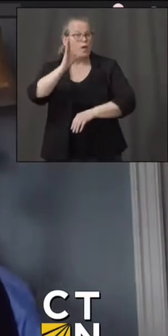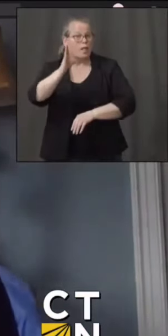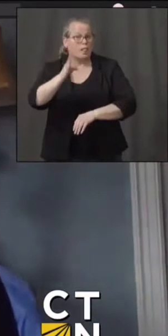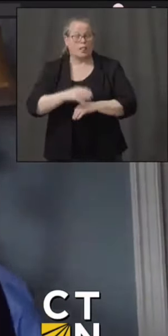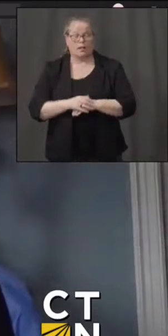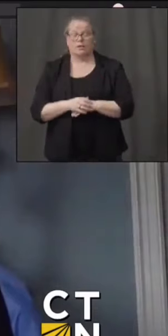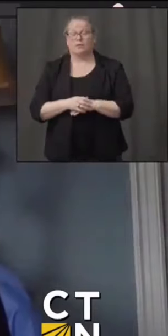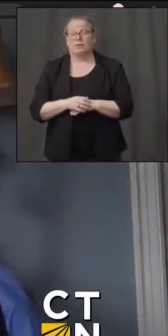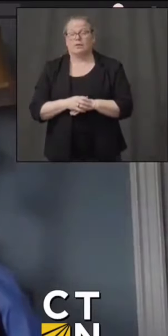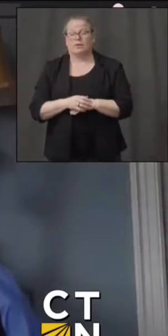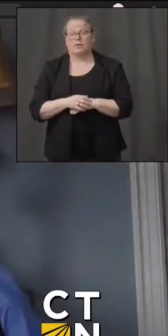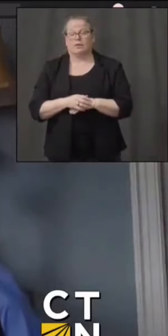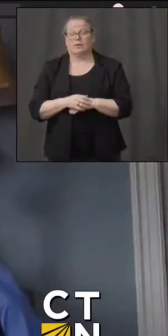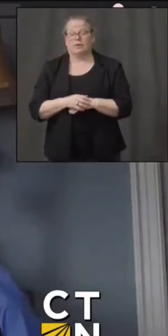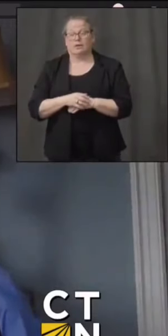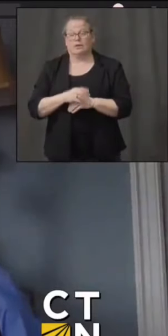to